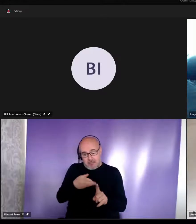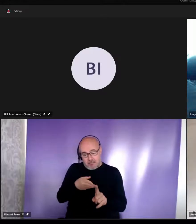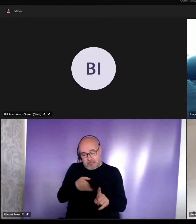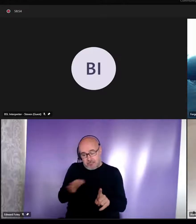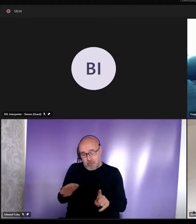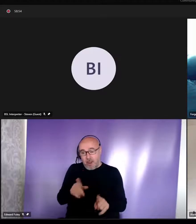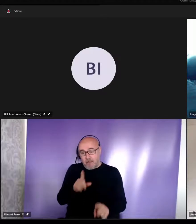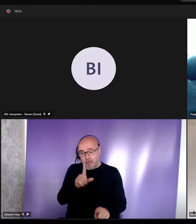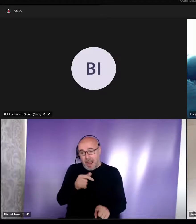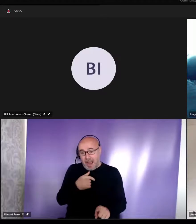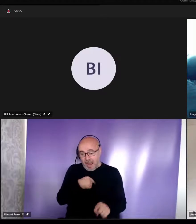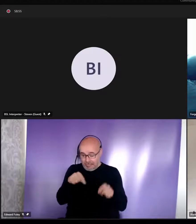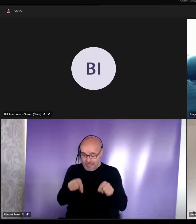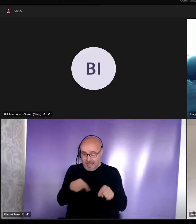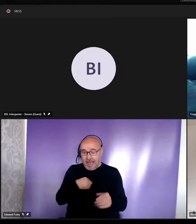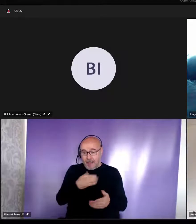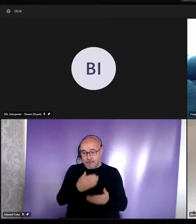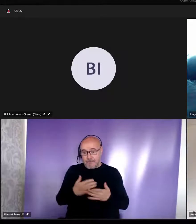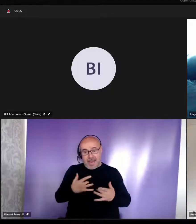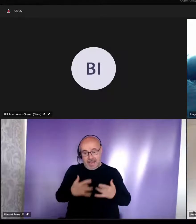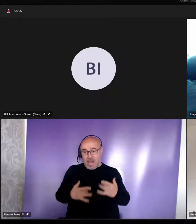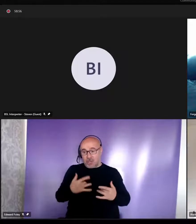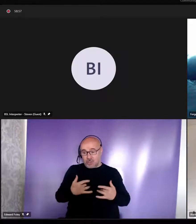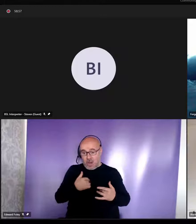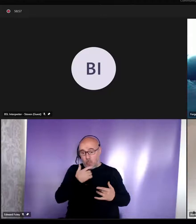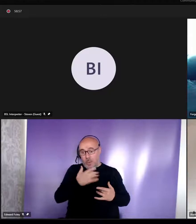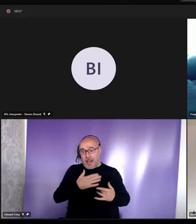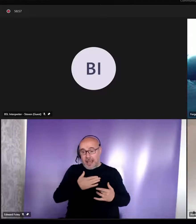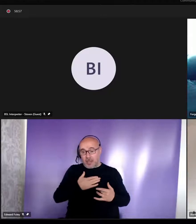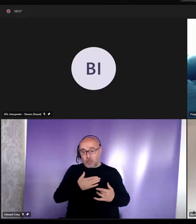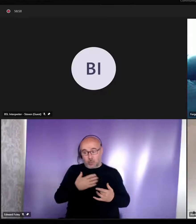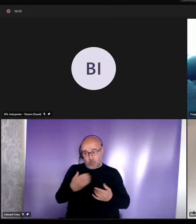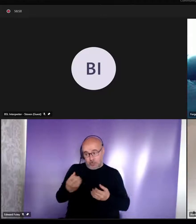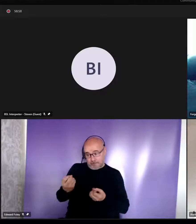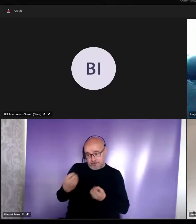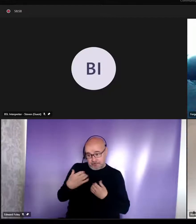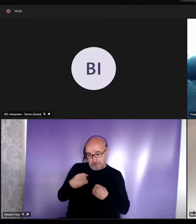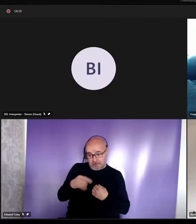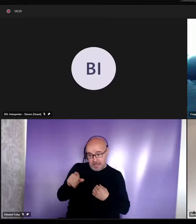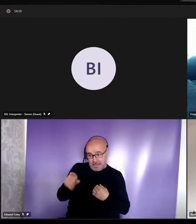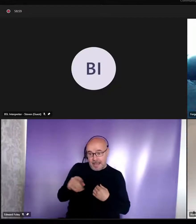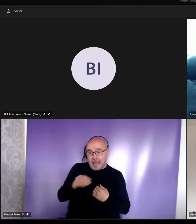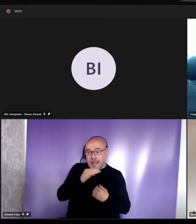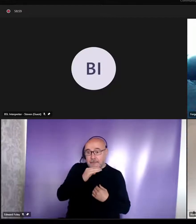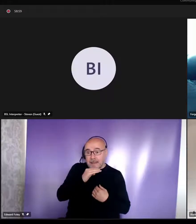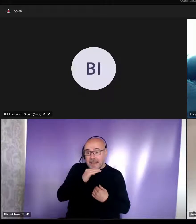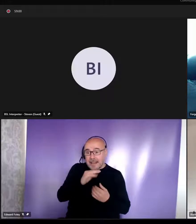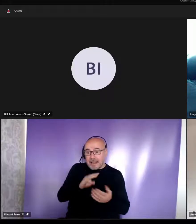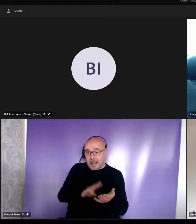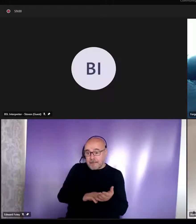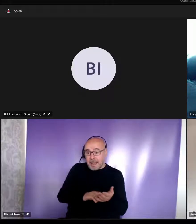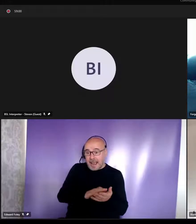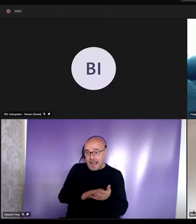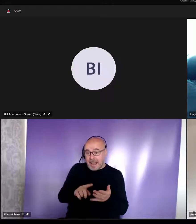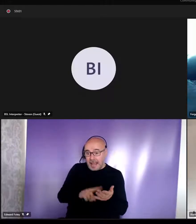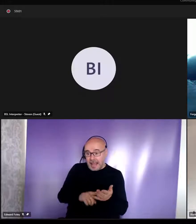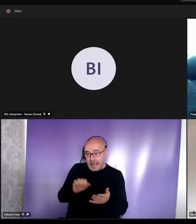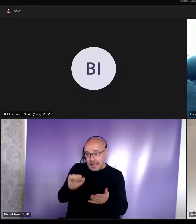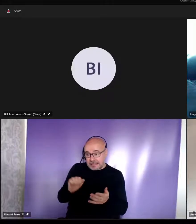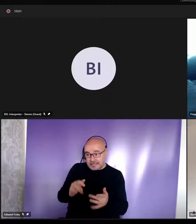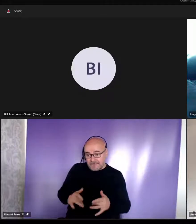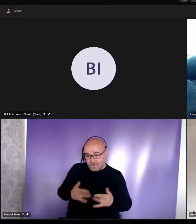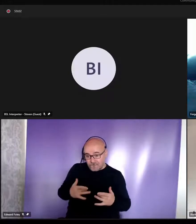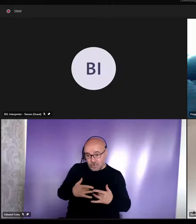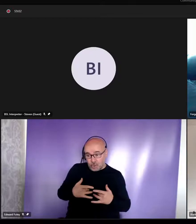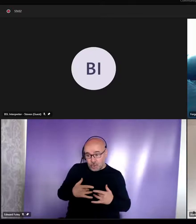like to hear Michael or anybody else's views on whether or not we should continue with pool vehicles or revert back to allowing staff to use